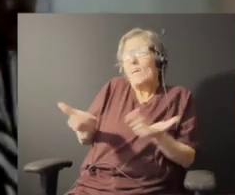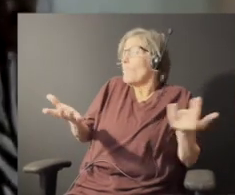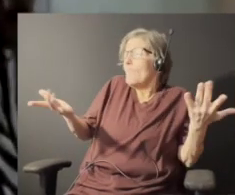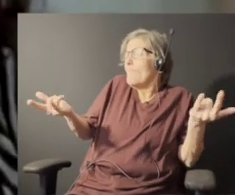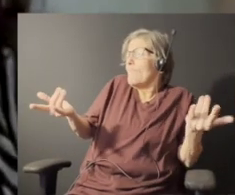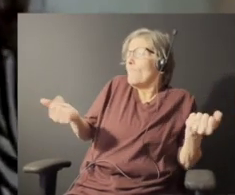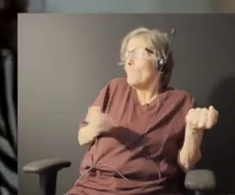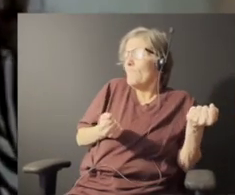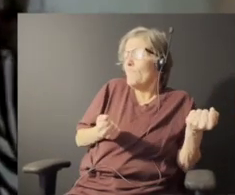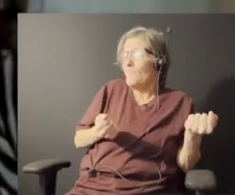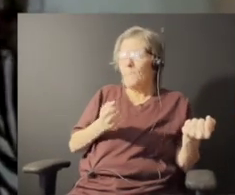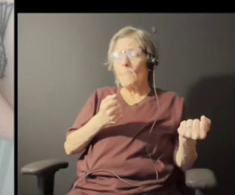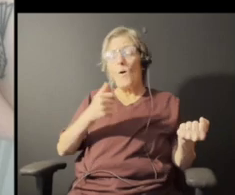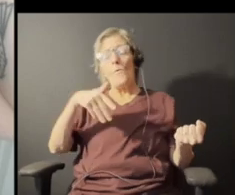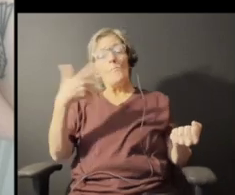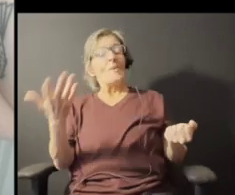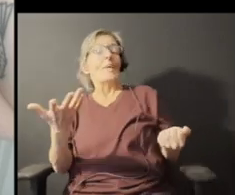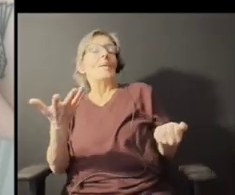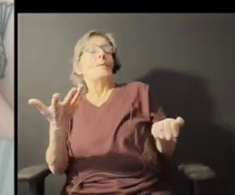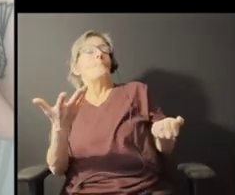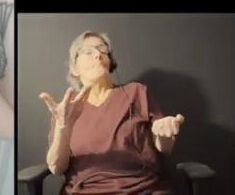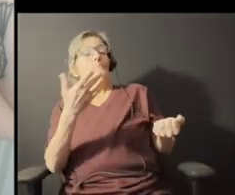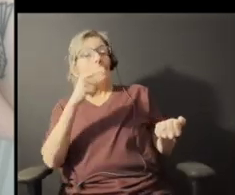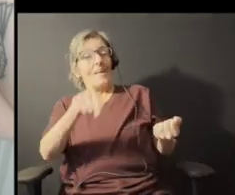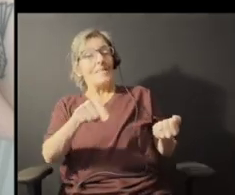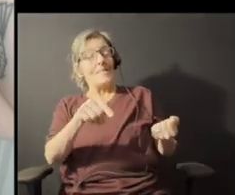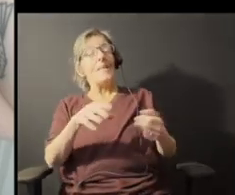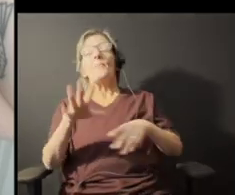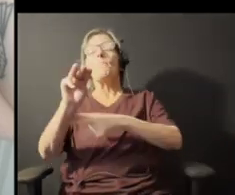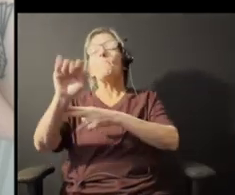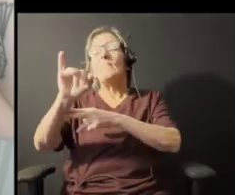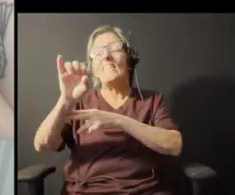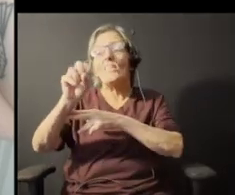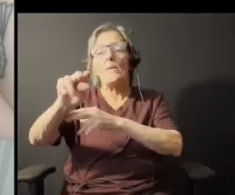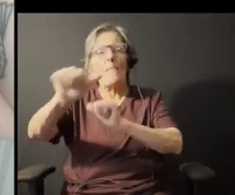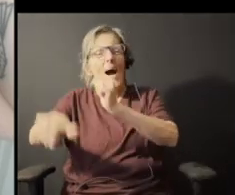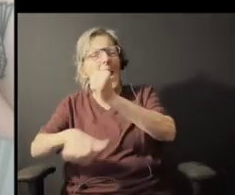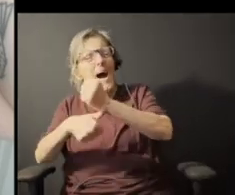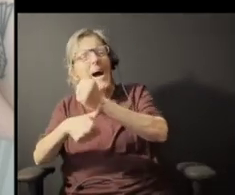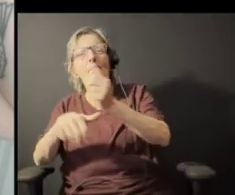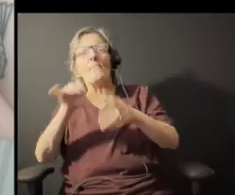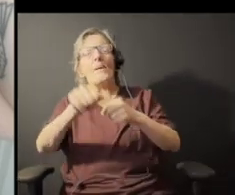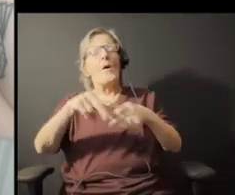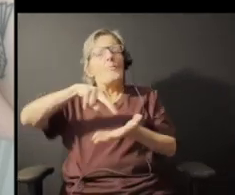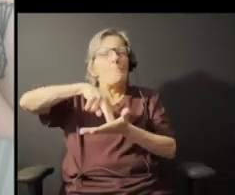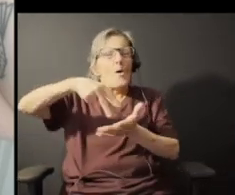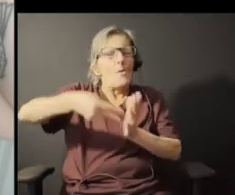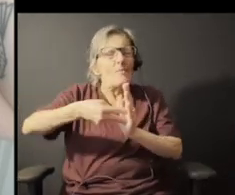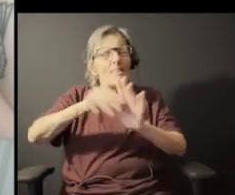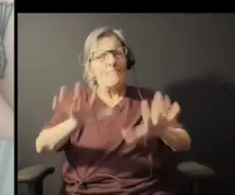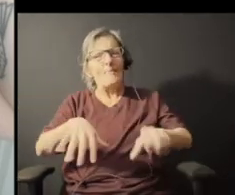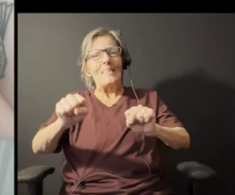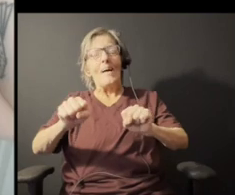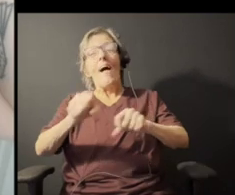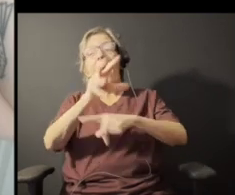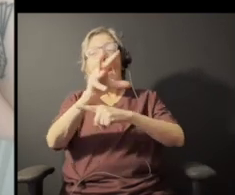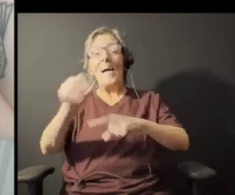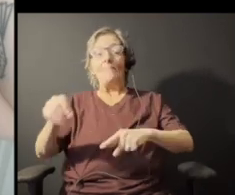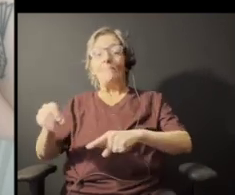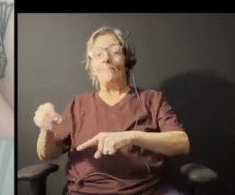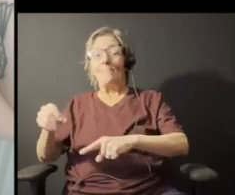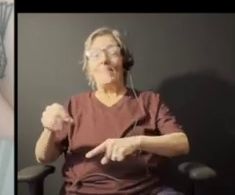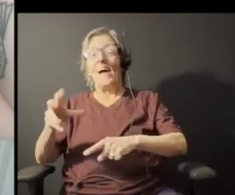mind me asking? Oh, it was the mission behind it, the purpose of it, that